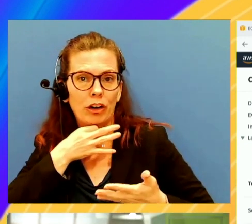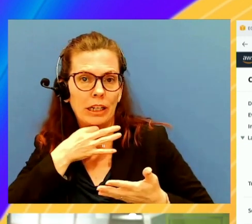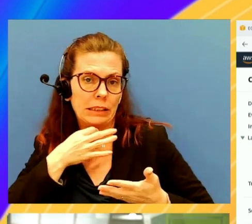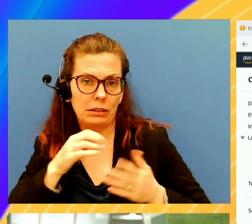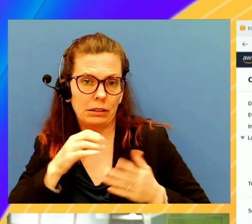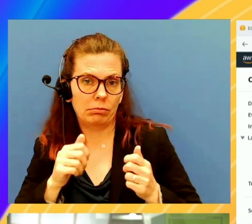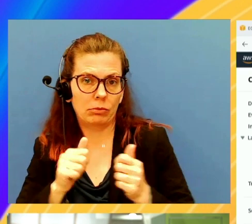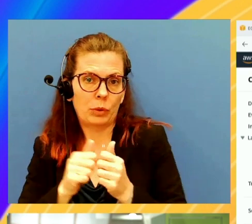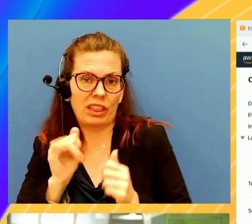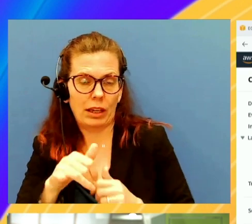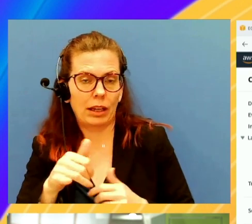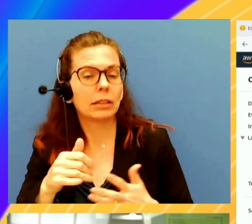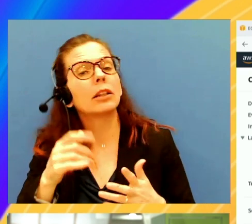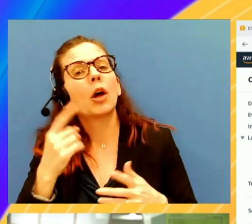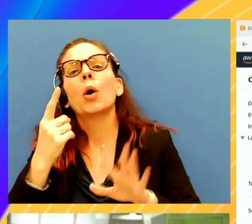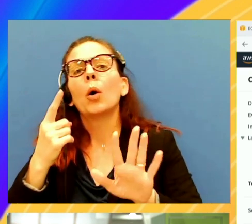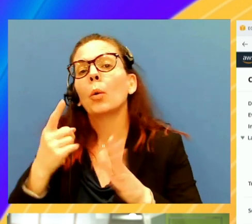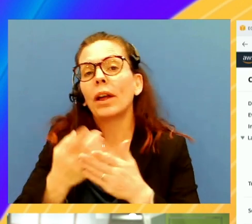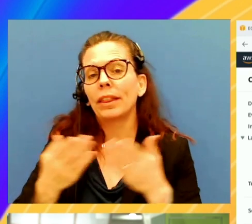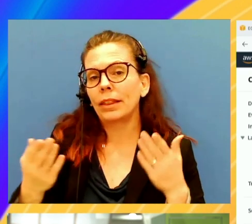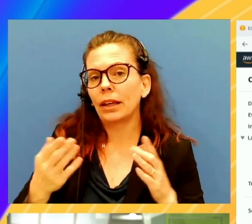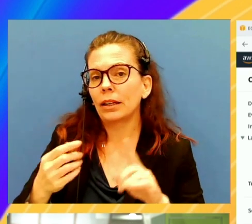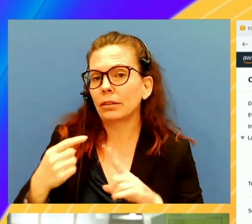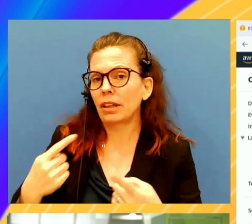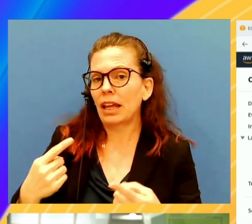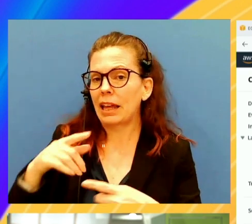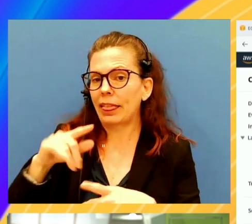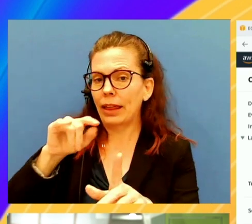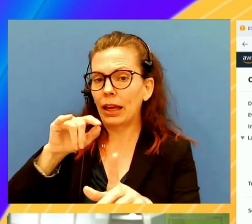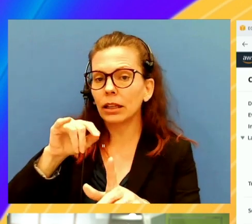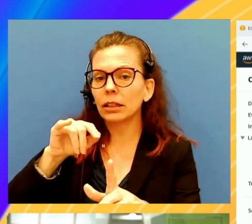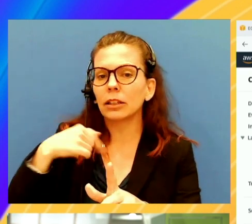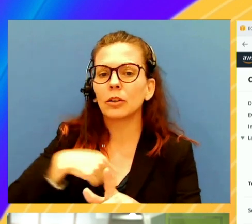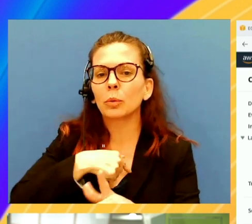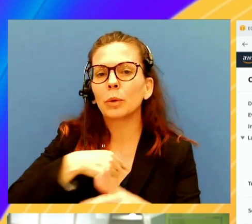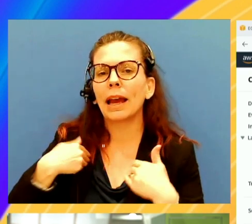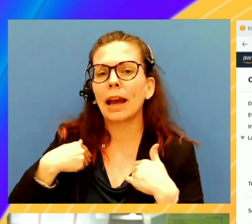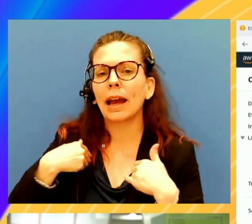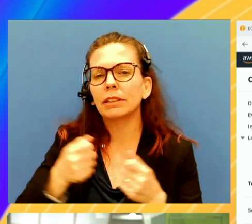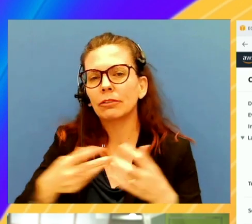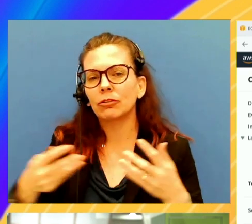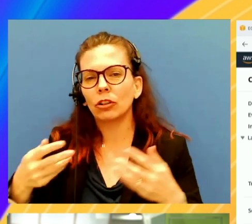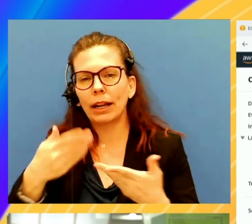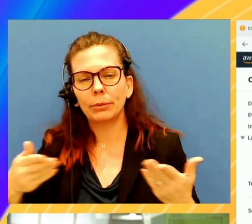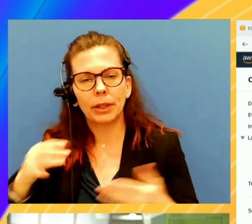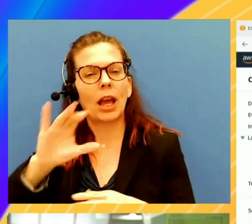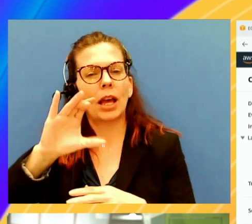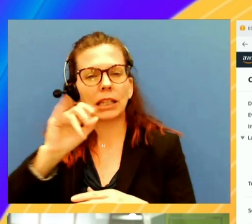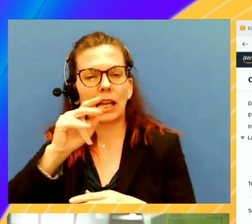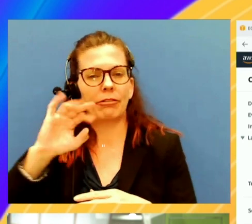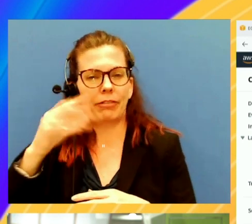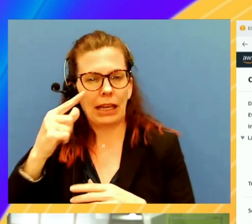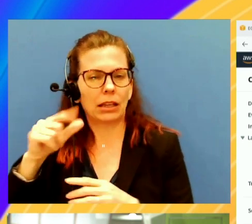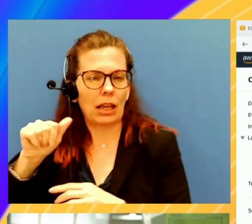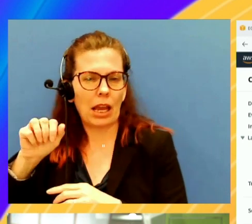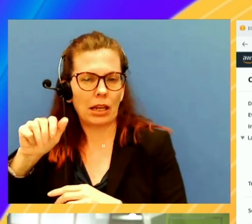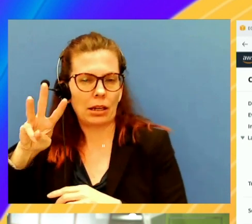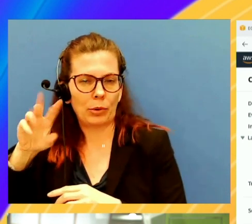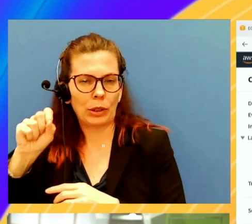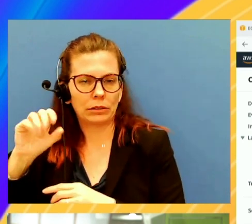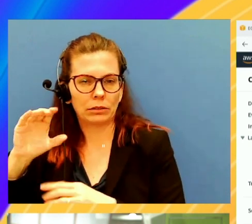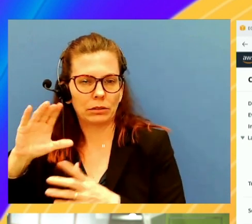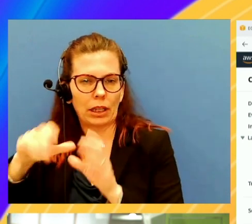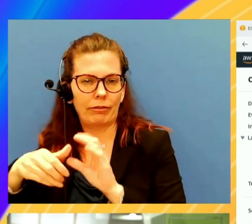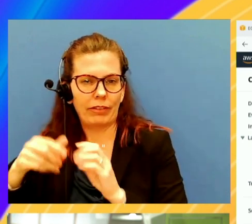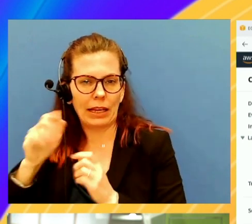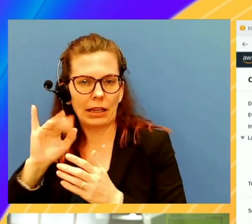great. Yeah, one thing that we didn't touch upon is also we have config items, AWS config items in there. So that's another